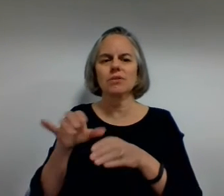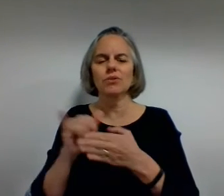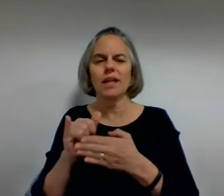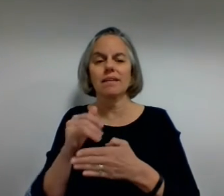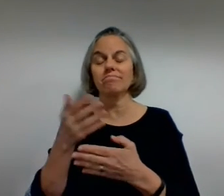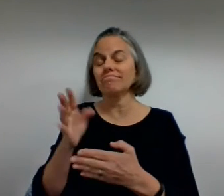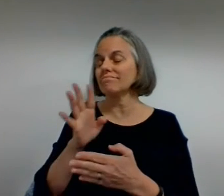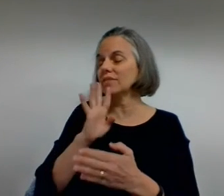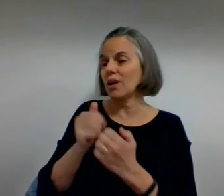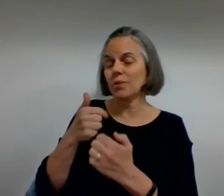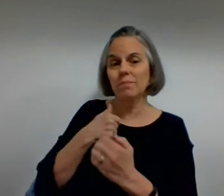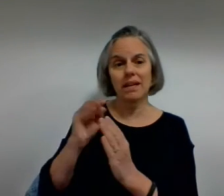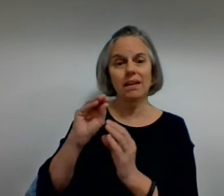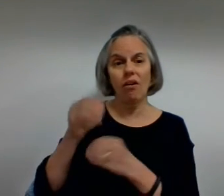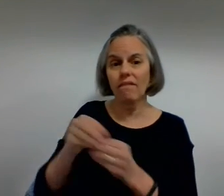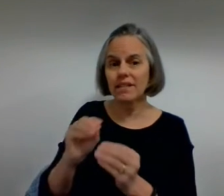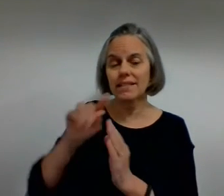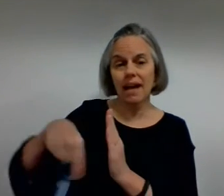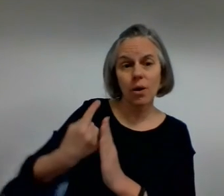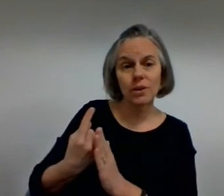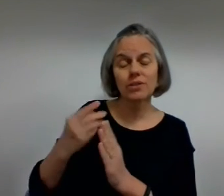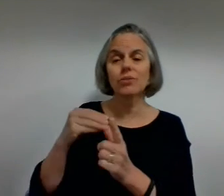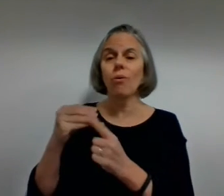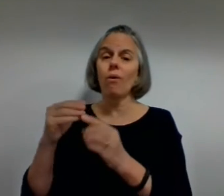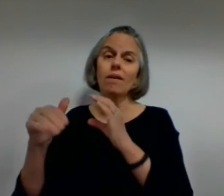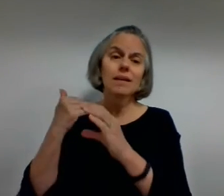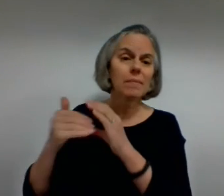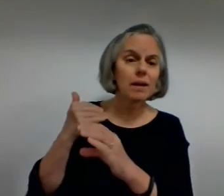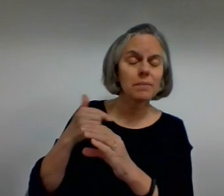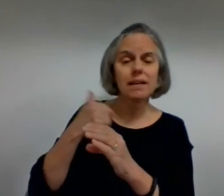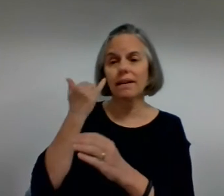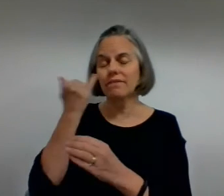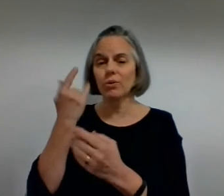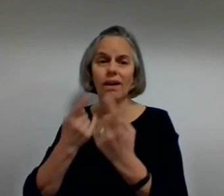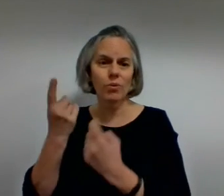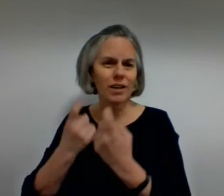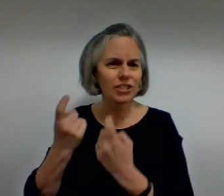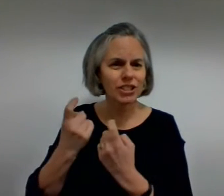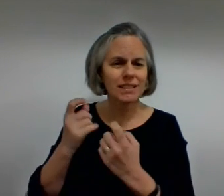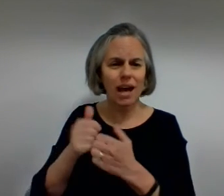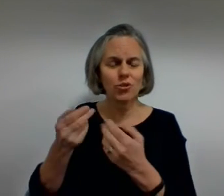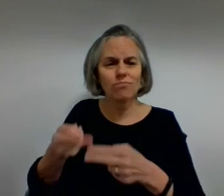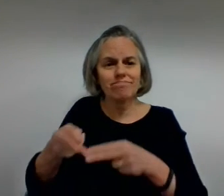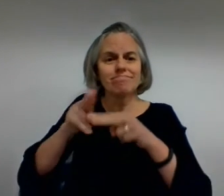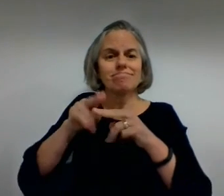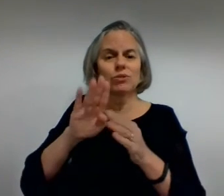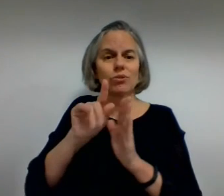And talk to me, come to office hours or email me if you have any questions or if you're wondering how to do that, how to bring up your